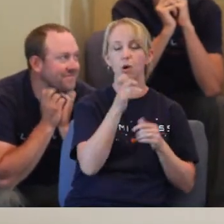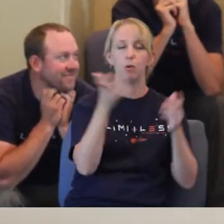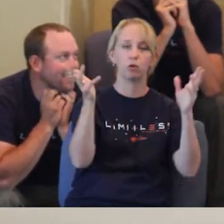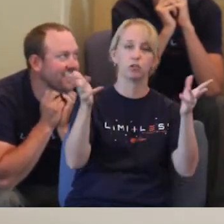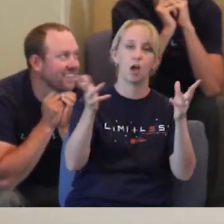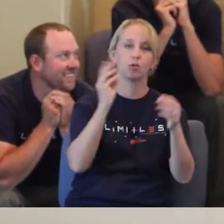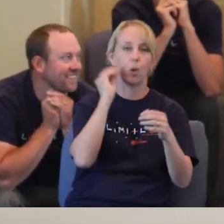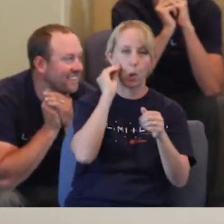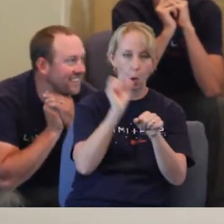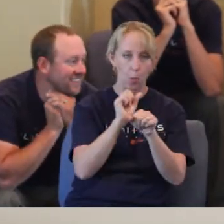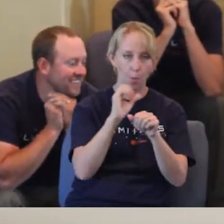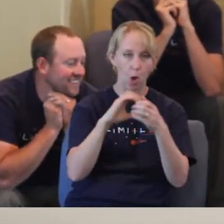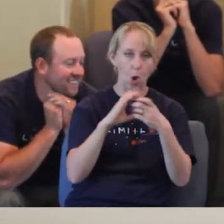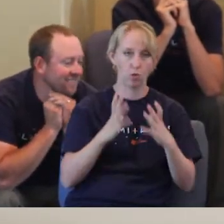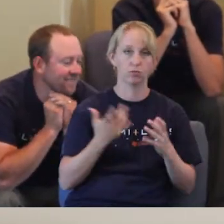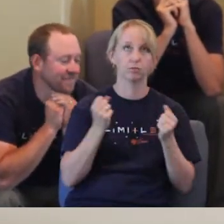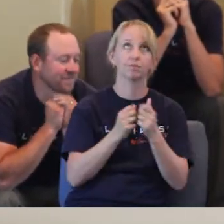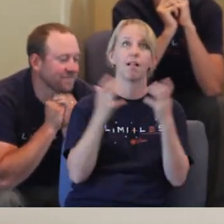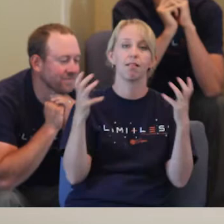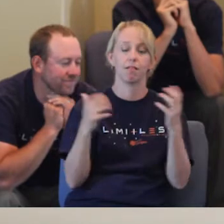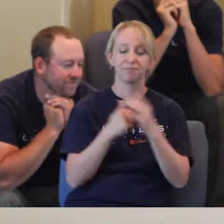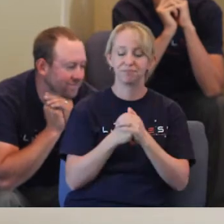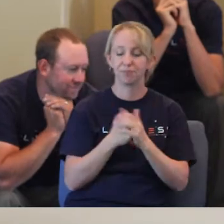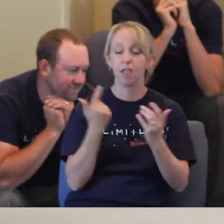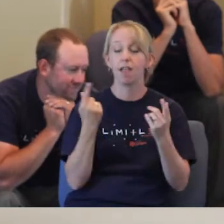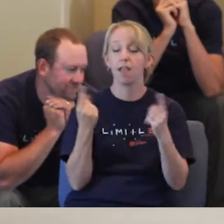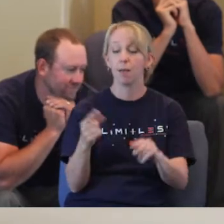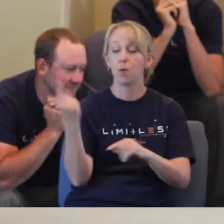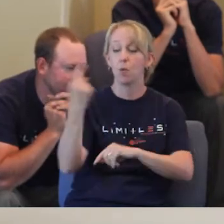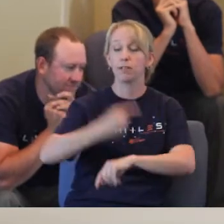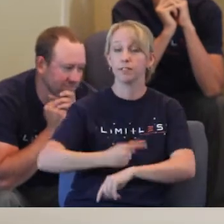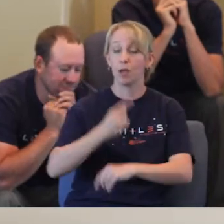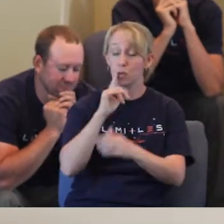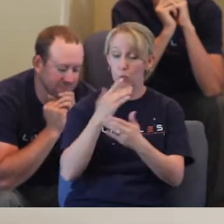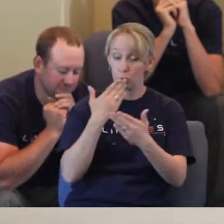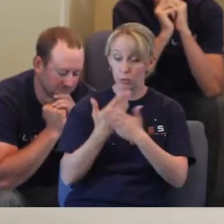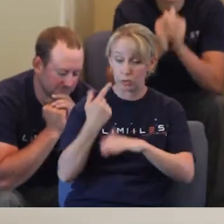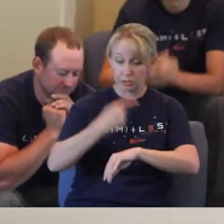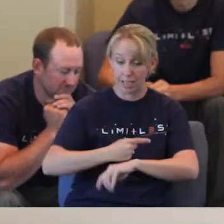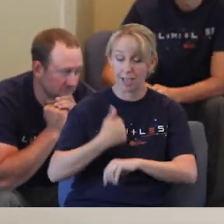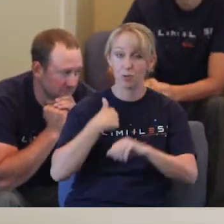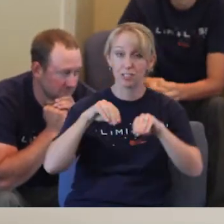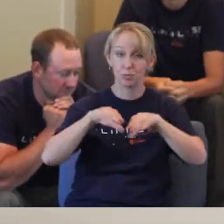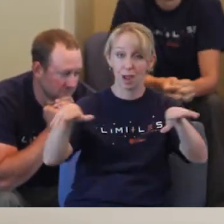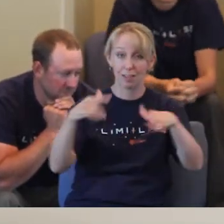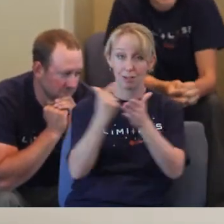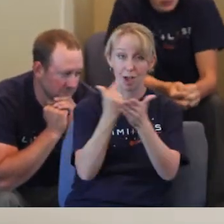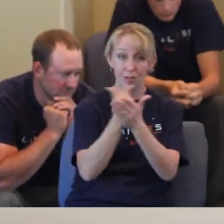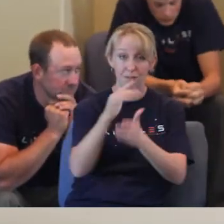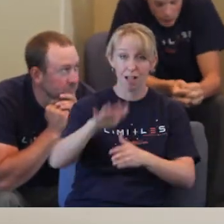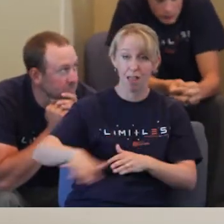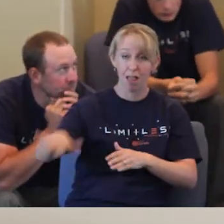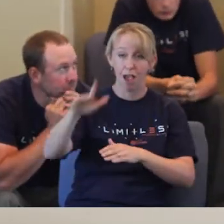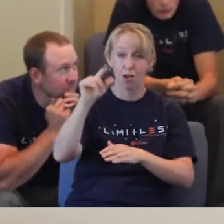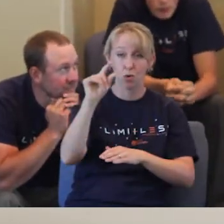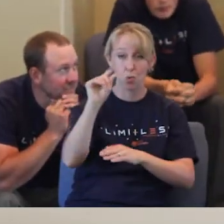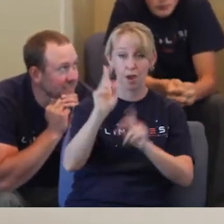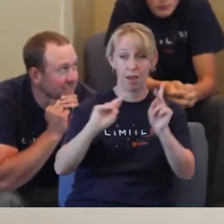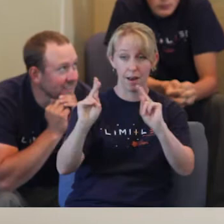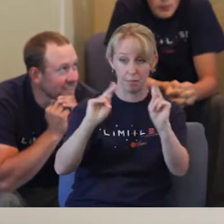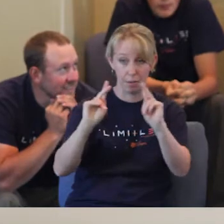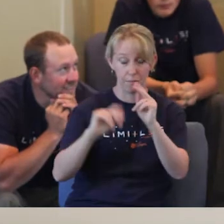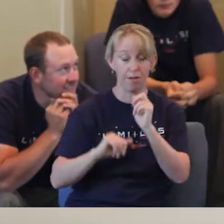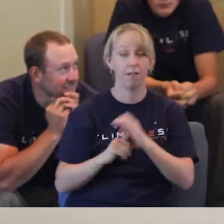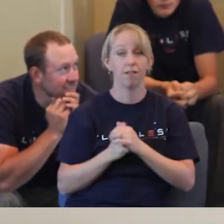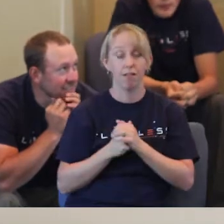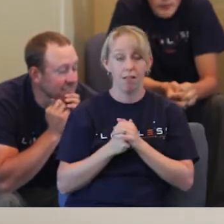lot. And one day, it was a really good day. We spread the gospel to at least 20 people.